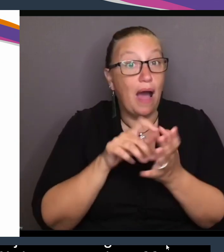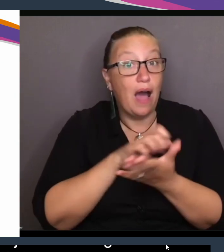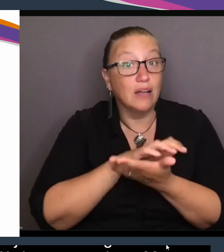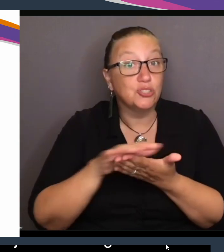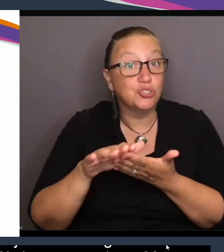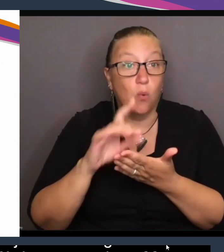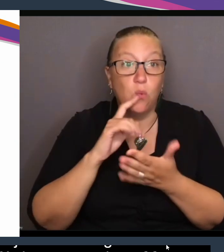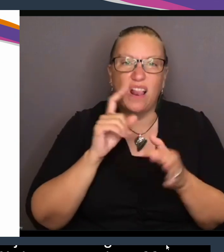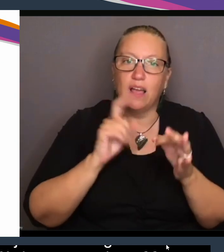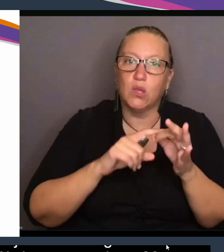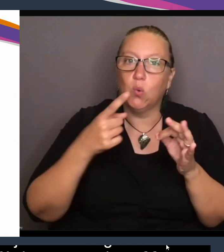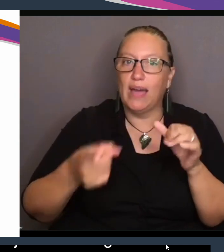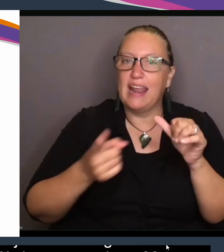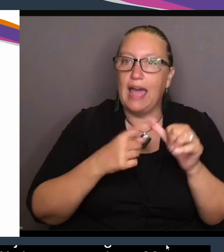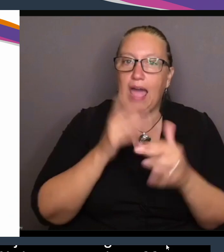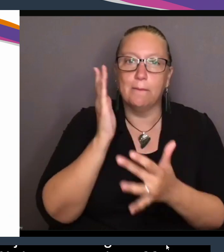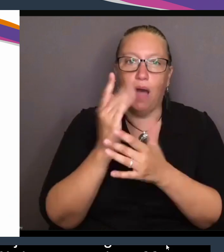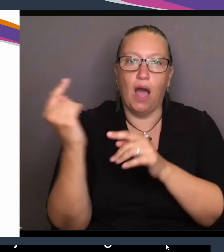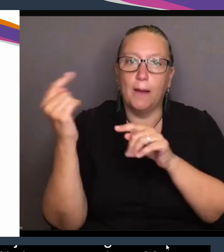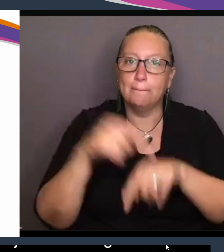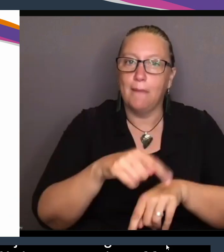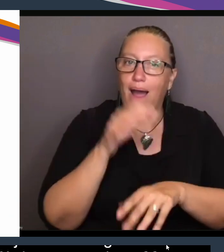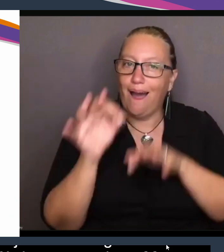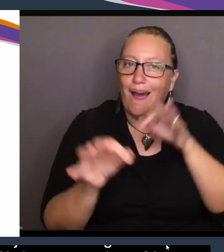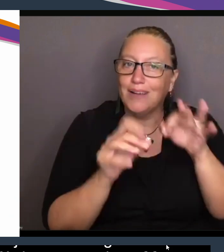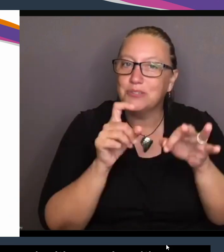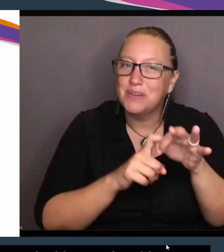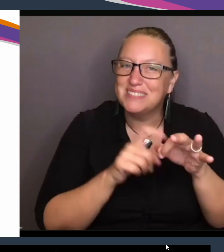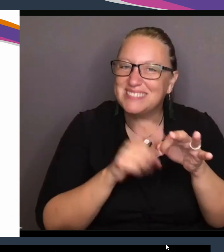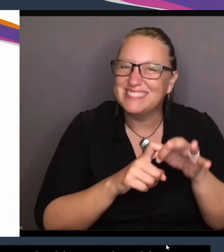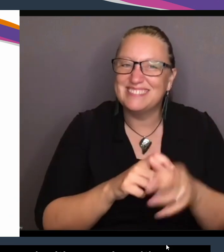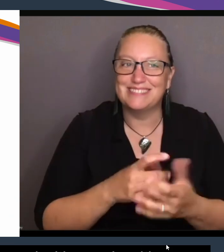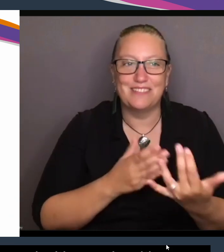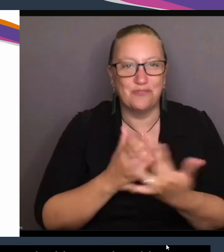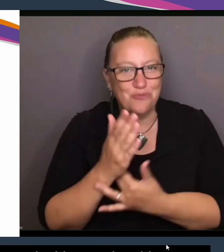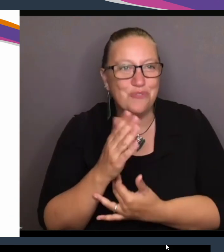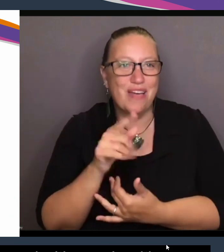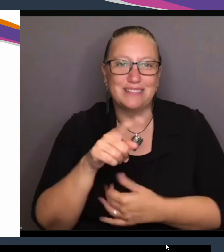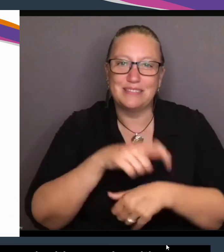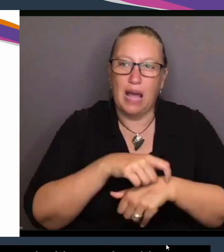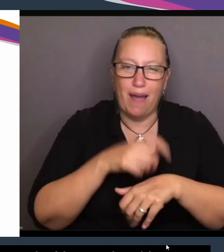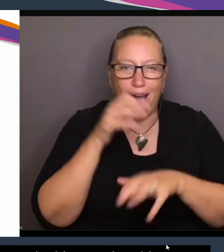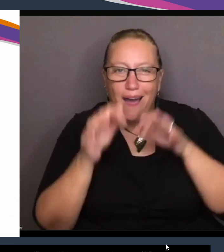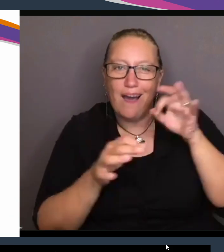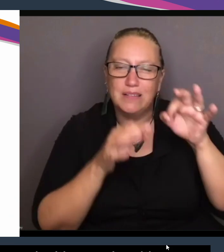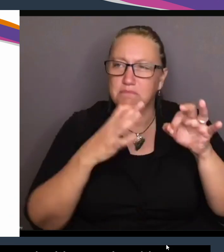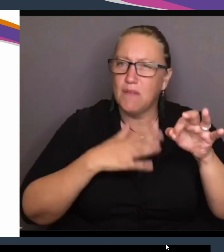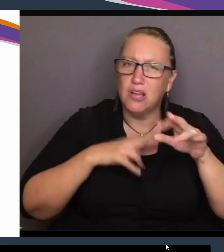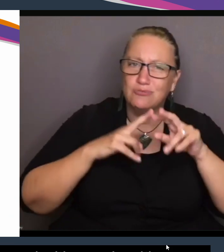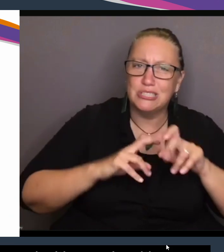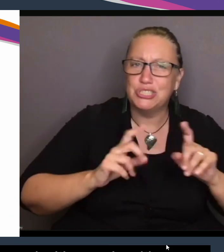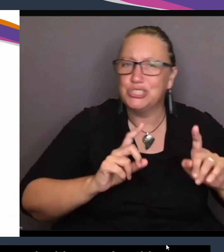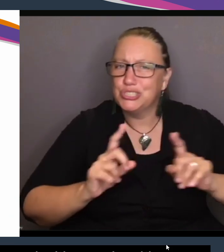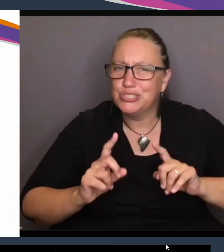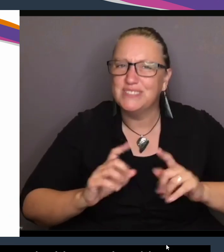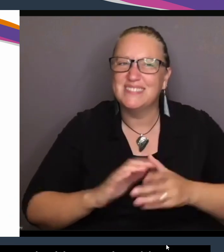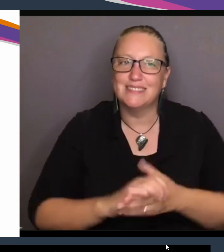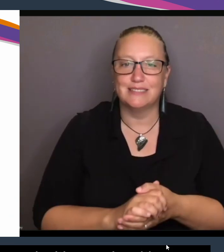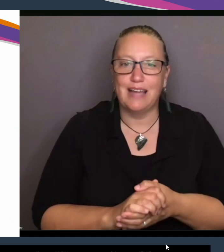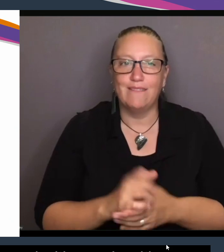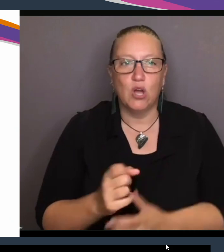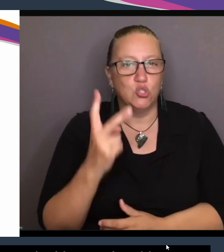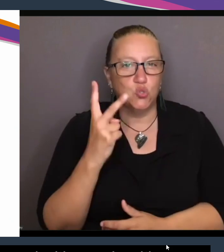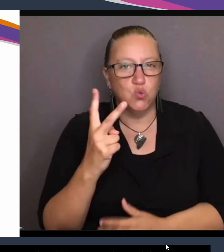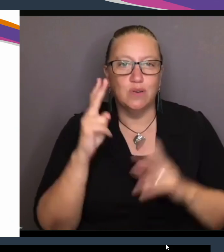actually come and ask your questions about your research. We're holding 2 evidence to action